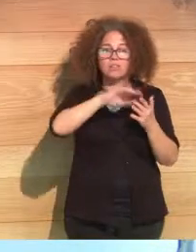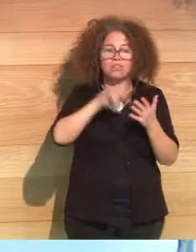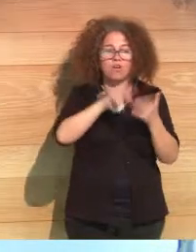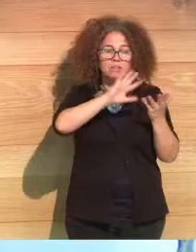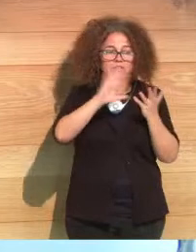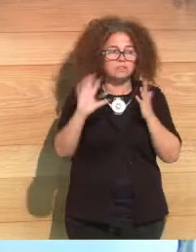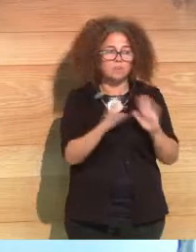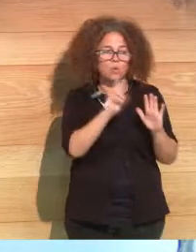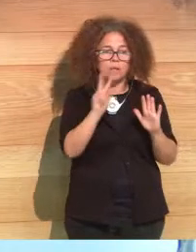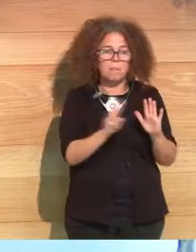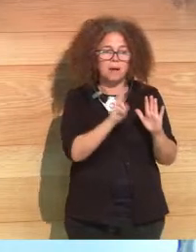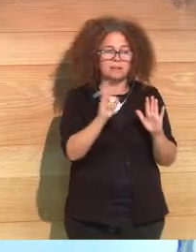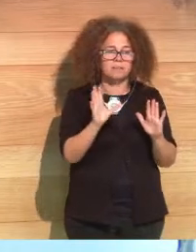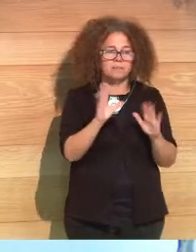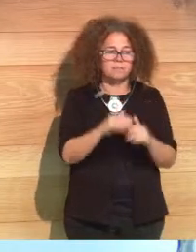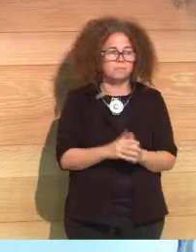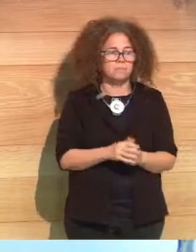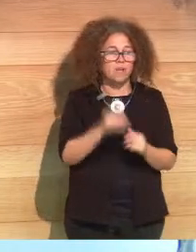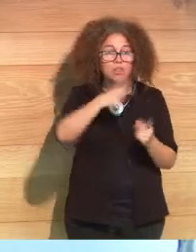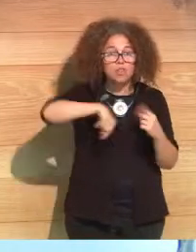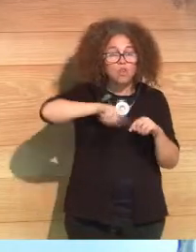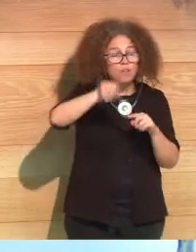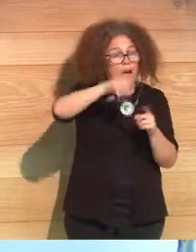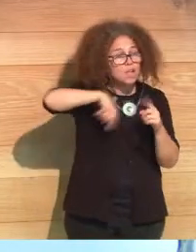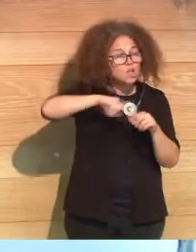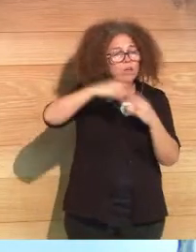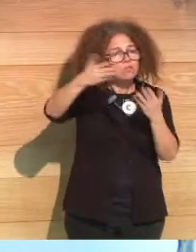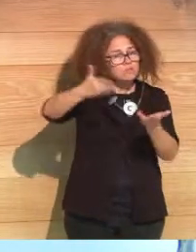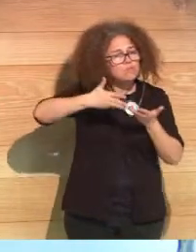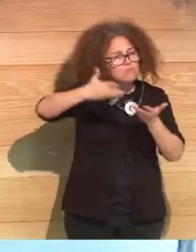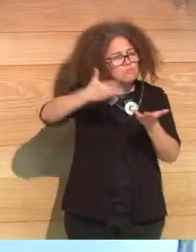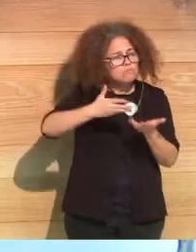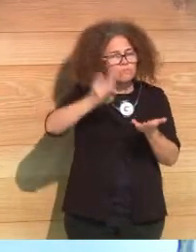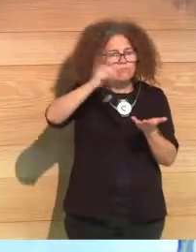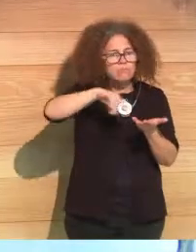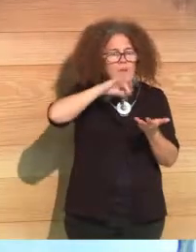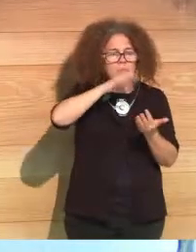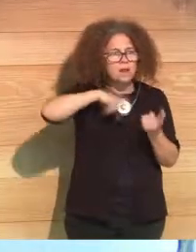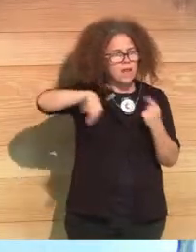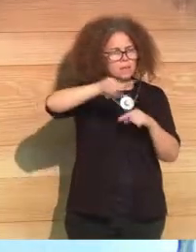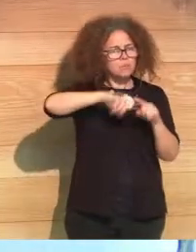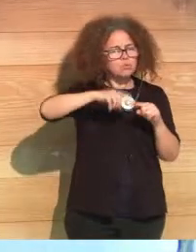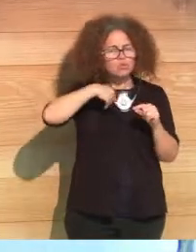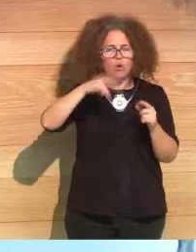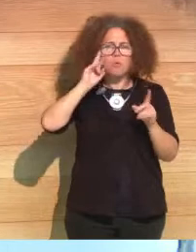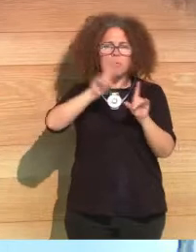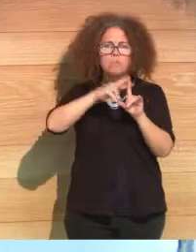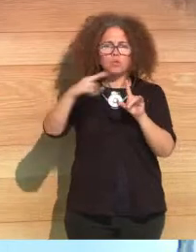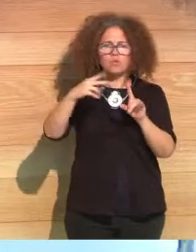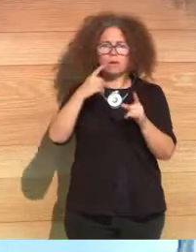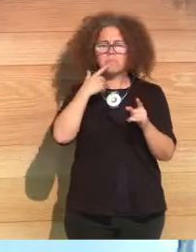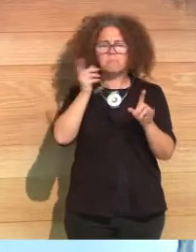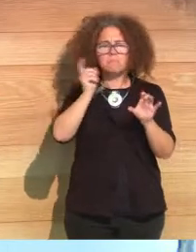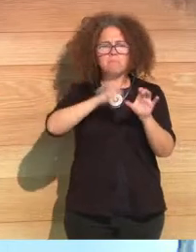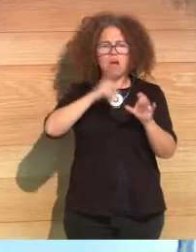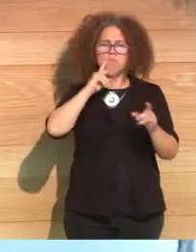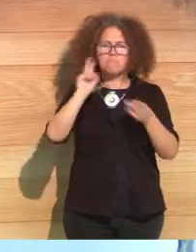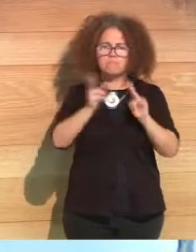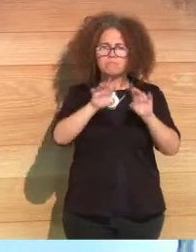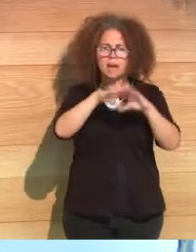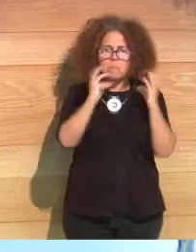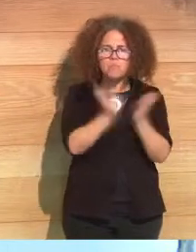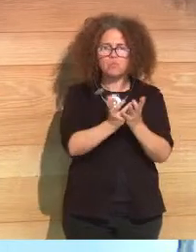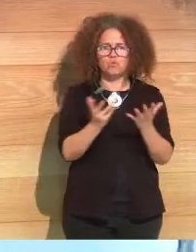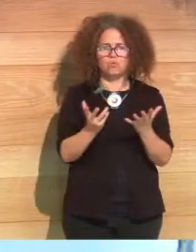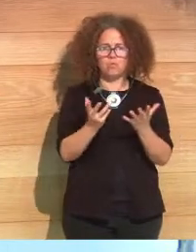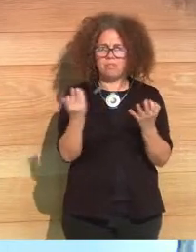we invite you to also have an active point of view in your relationship with the world. So, but we